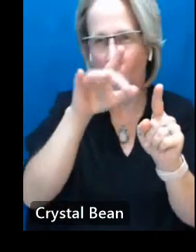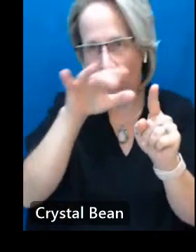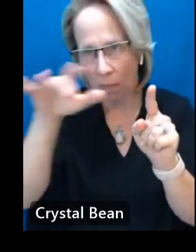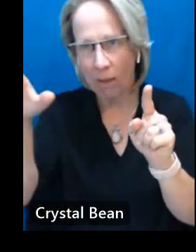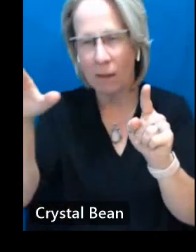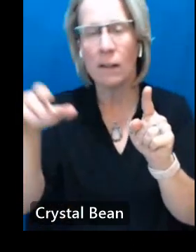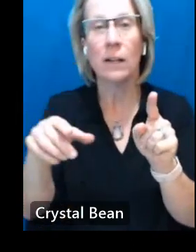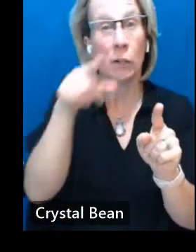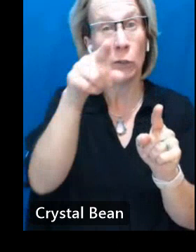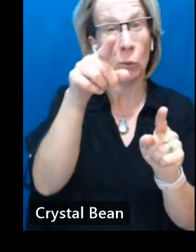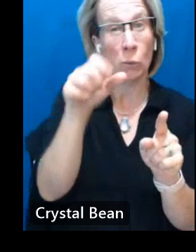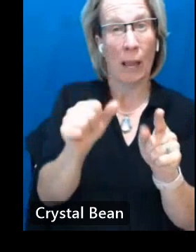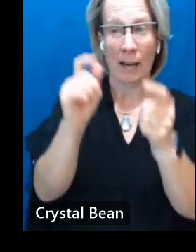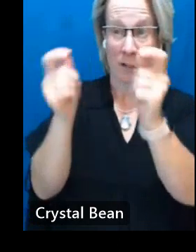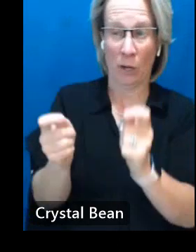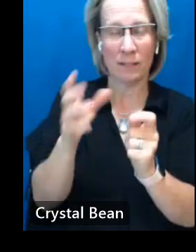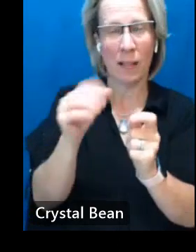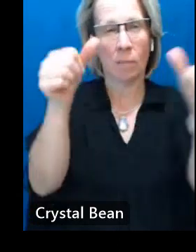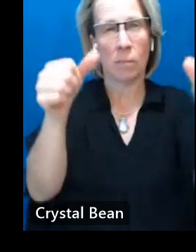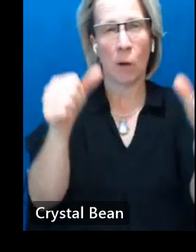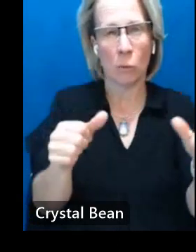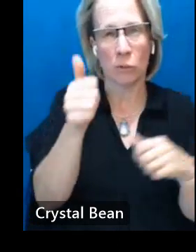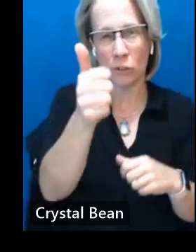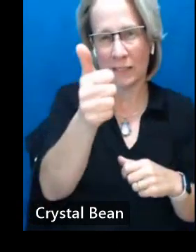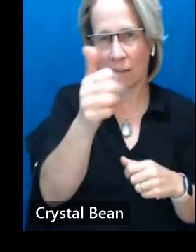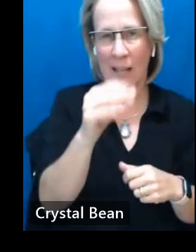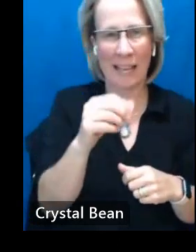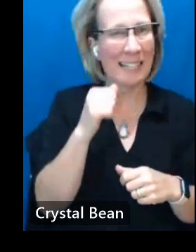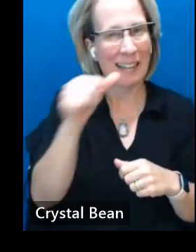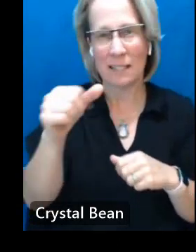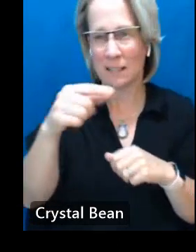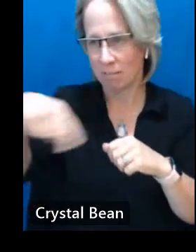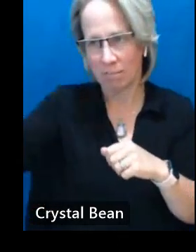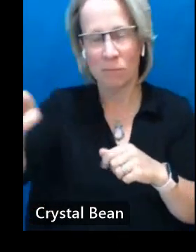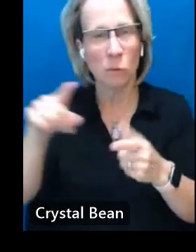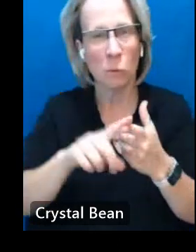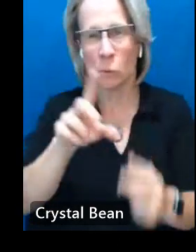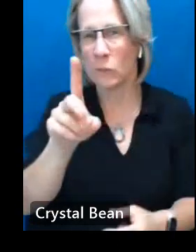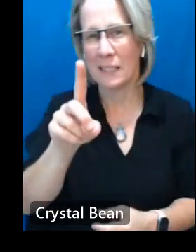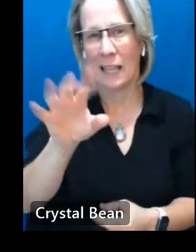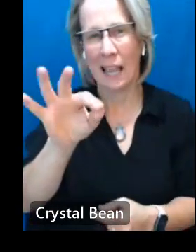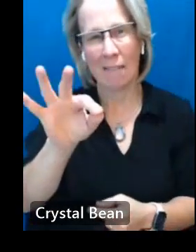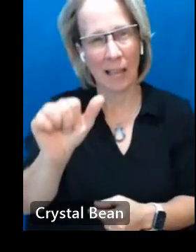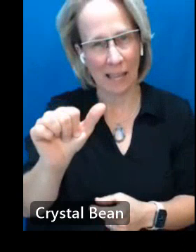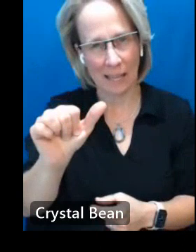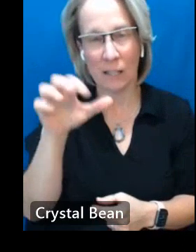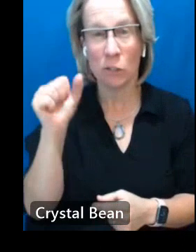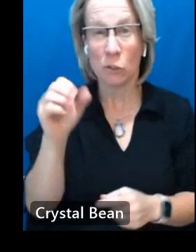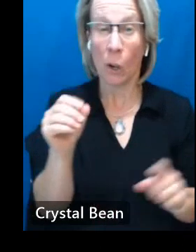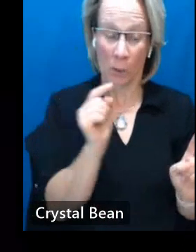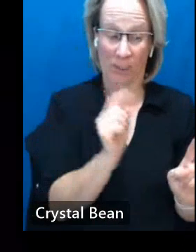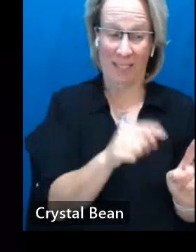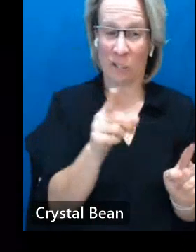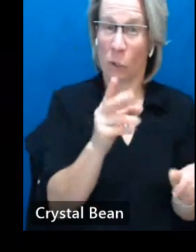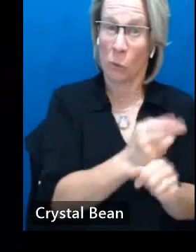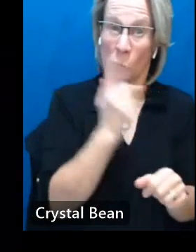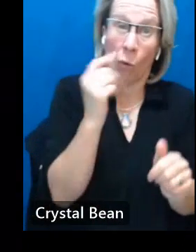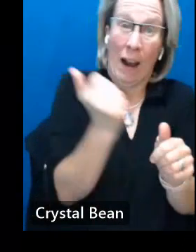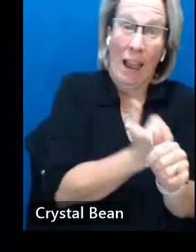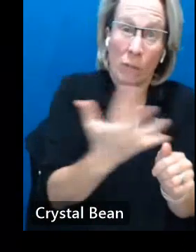and post yourself, and they don't go to DFA. So this is what you use for everything that you have the authority to do yourself,